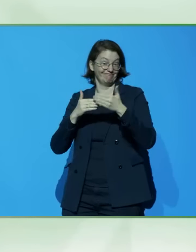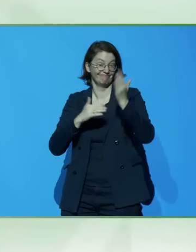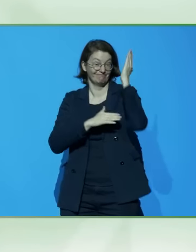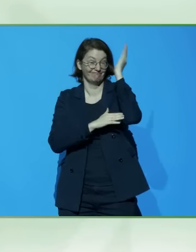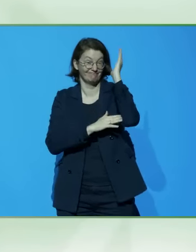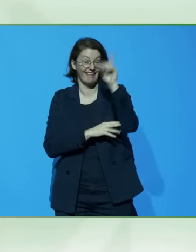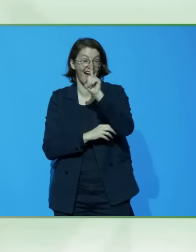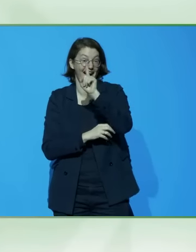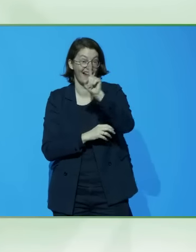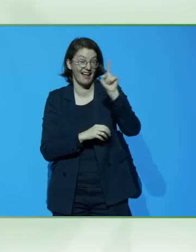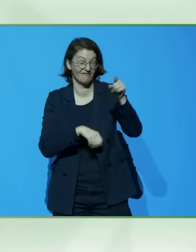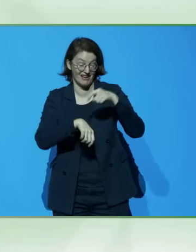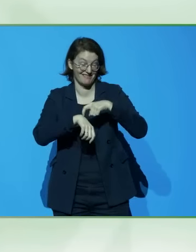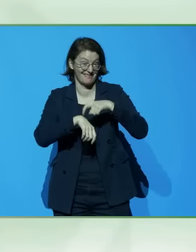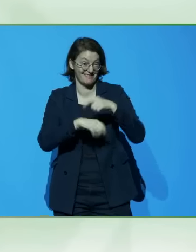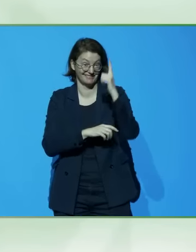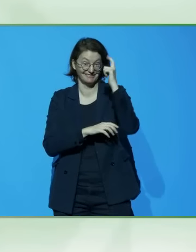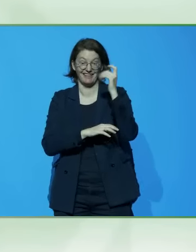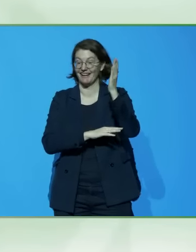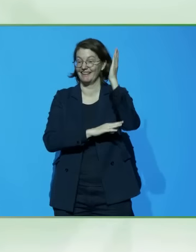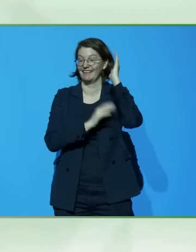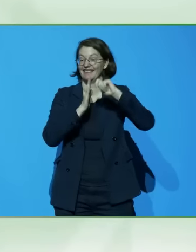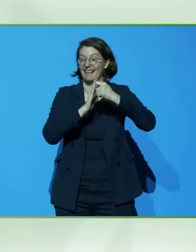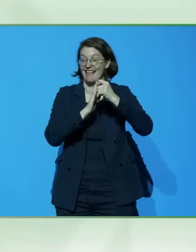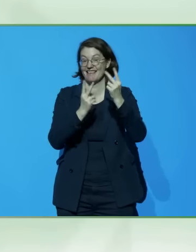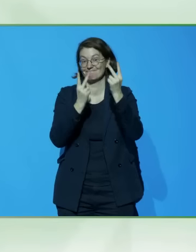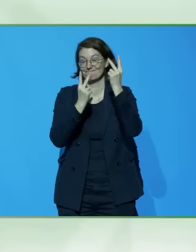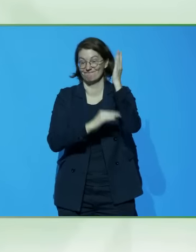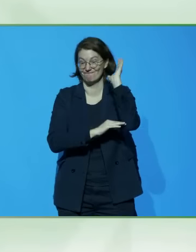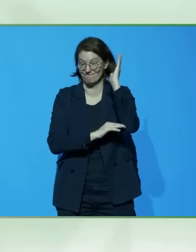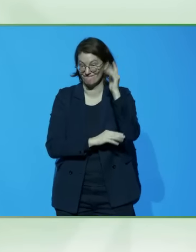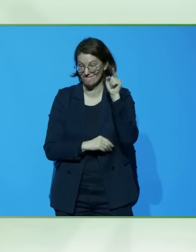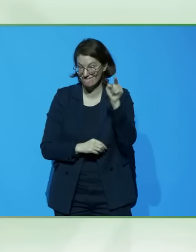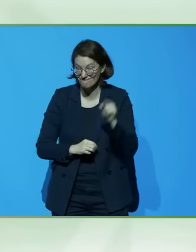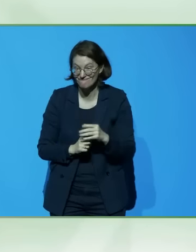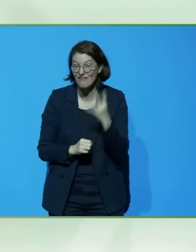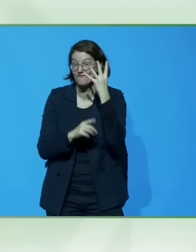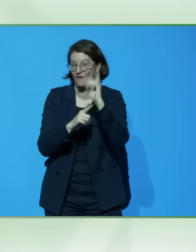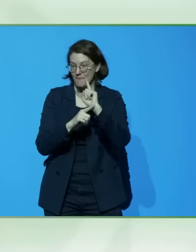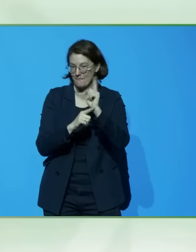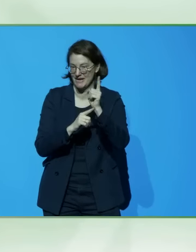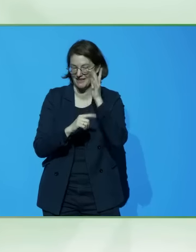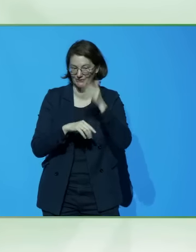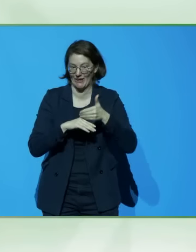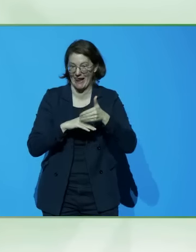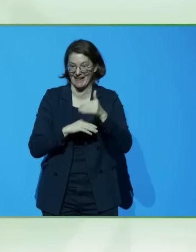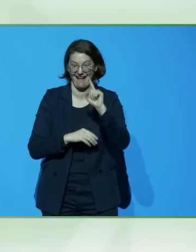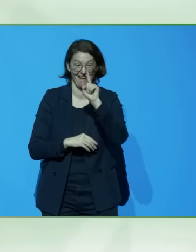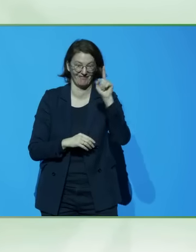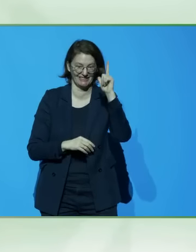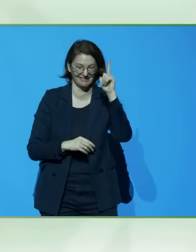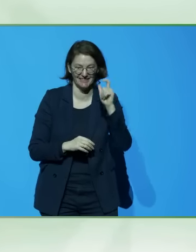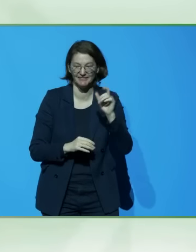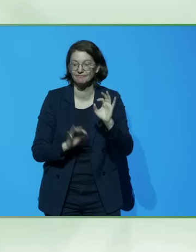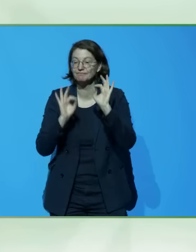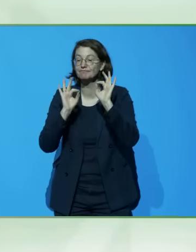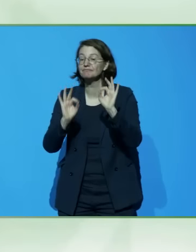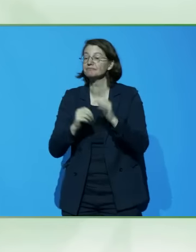gentleman by the name of Nico Langmann. And if you haven't heard the name before, trust me, you'll know the name after.